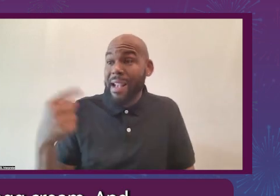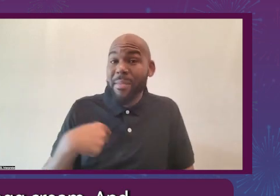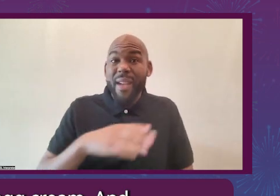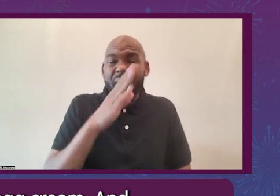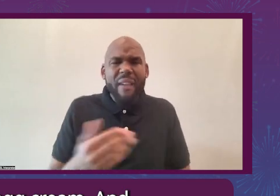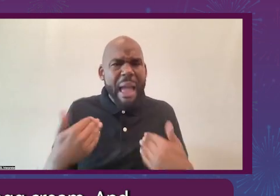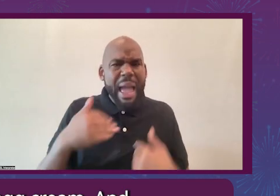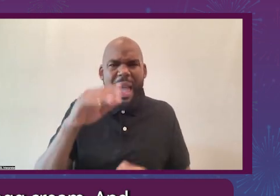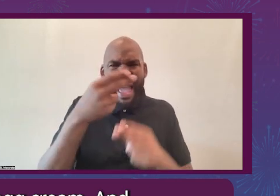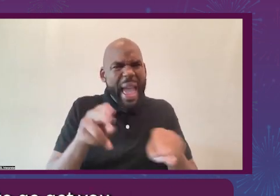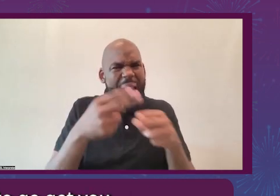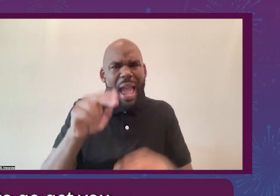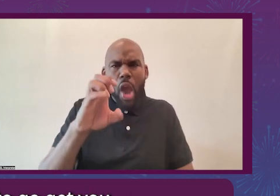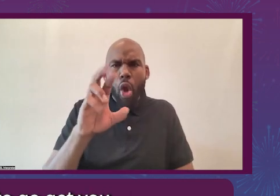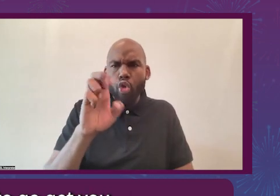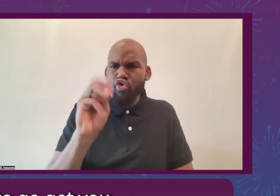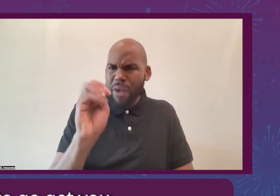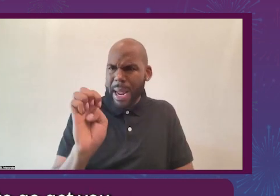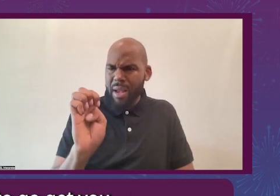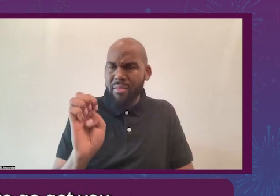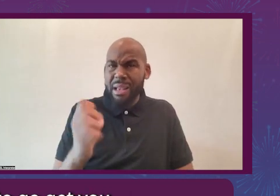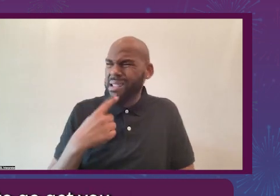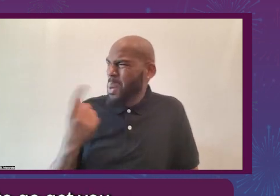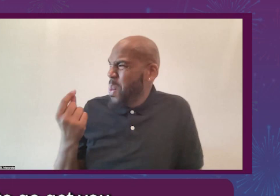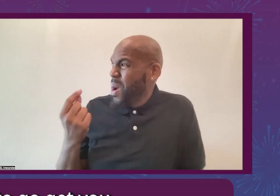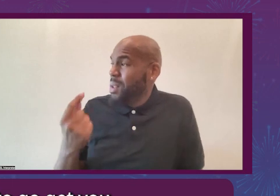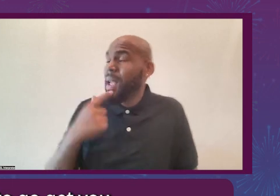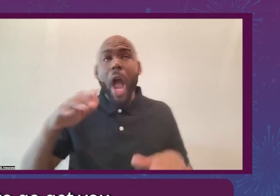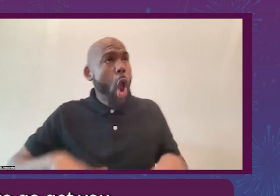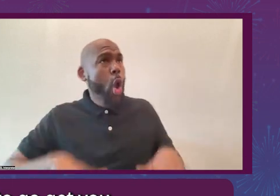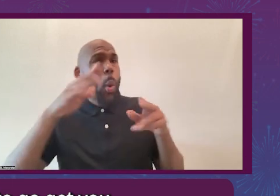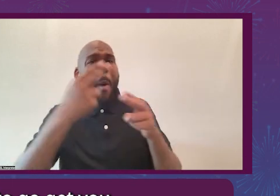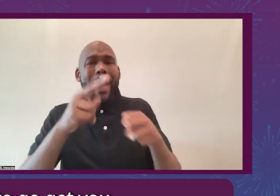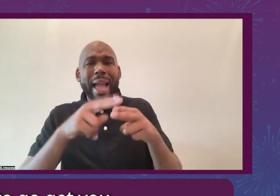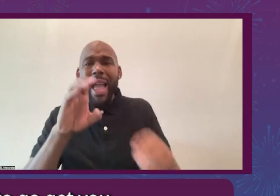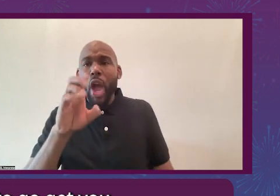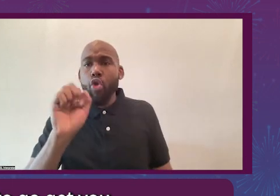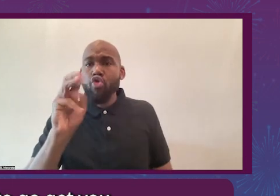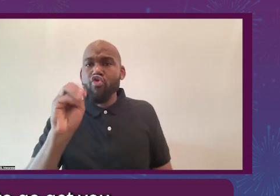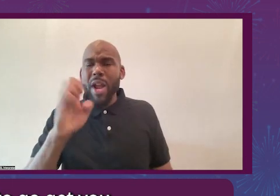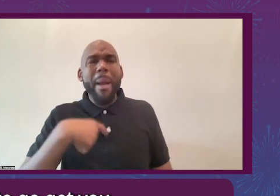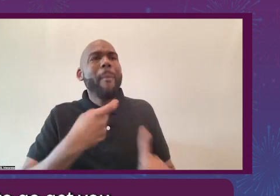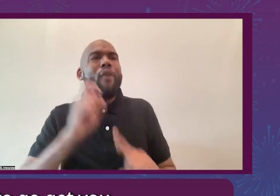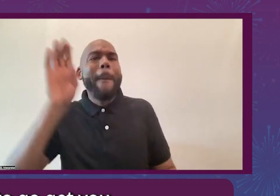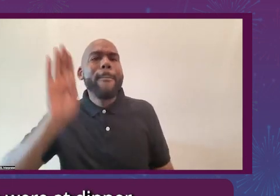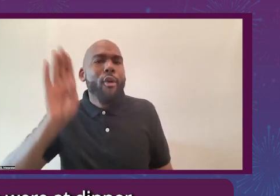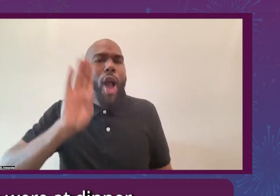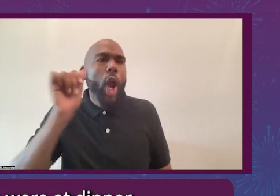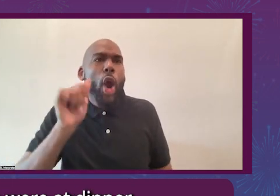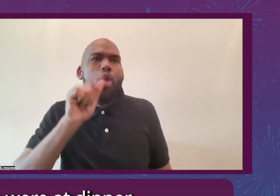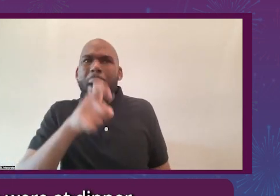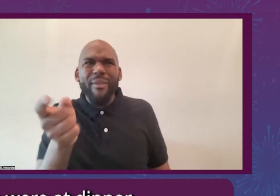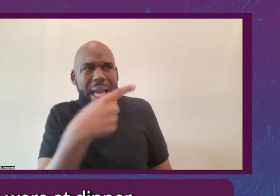what? She said, I grew up on egg creams. I am a Brooklyn girl. We have to go get you an egg cream. I was like, okay. So excited